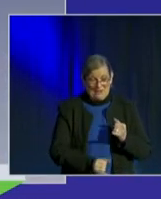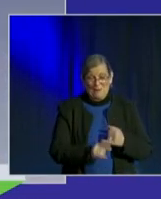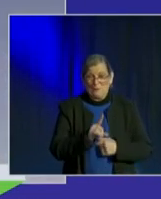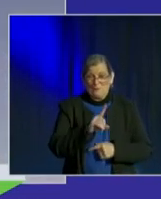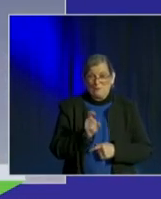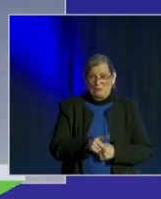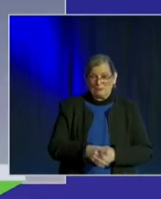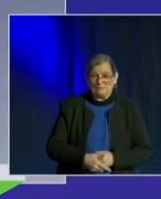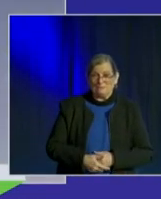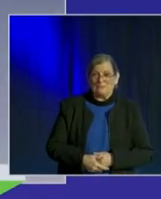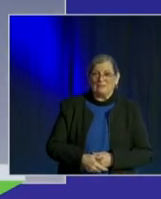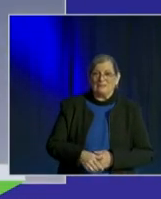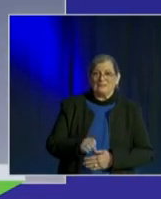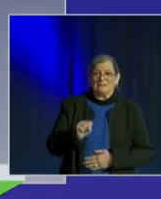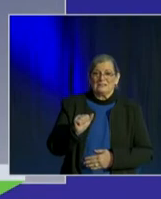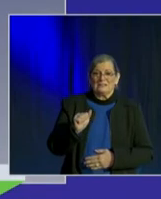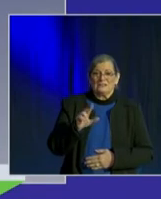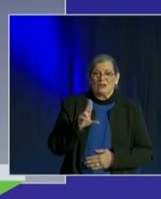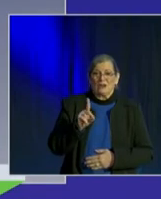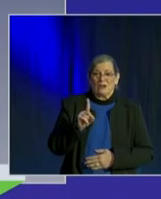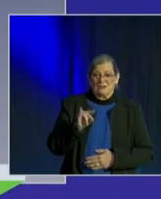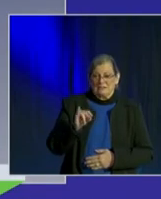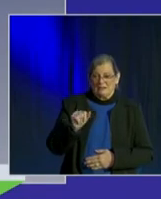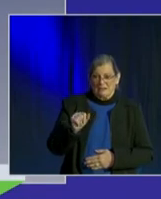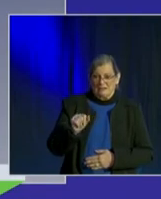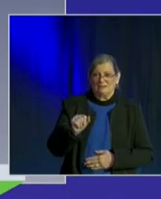Ward 7, your line is unmuted.